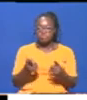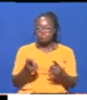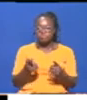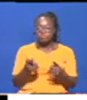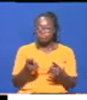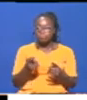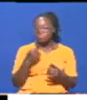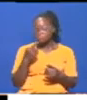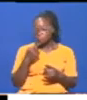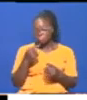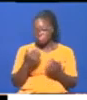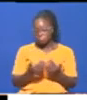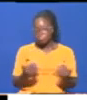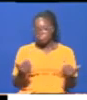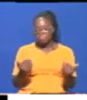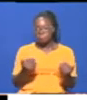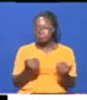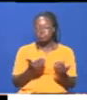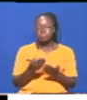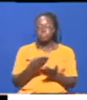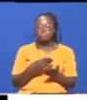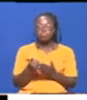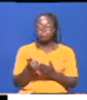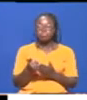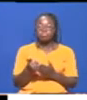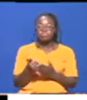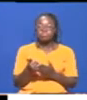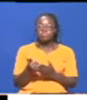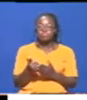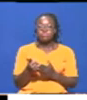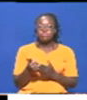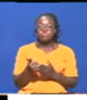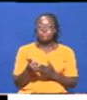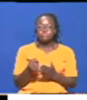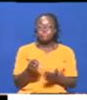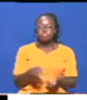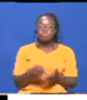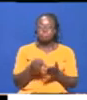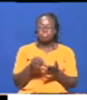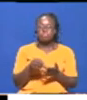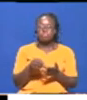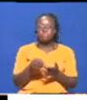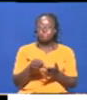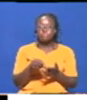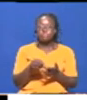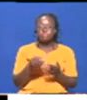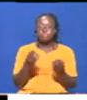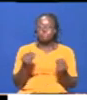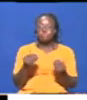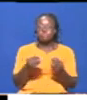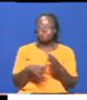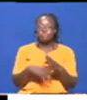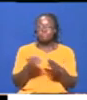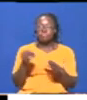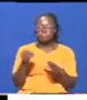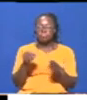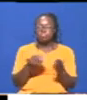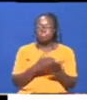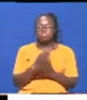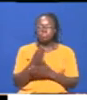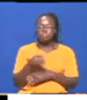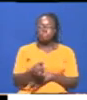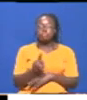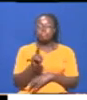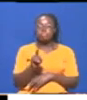that the product that we'll be selling, that it'll be with a special mark that one can easily find it out through their cell phone